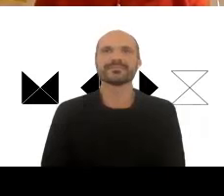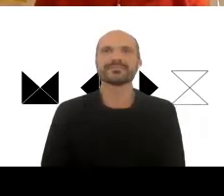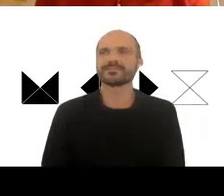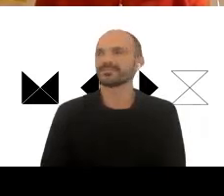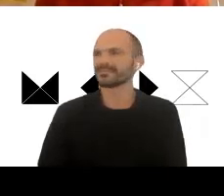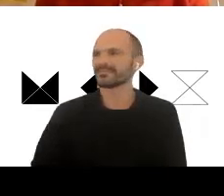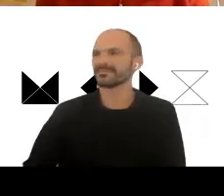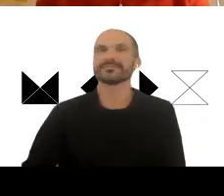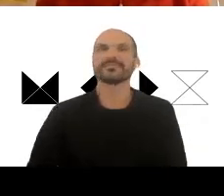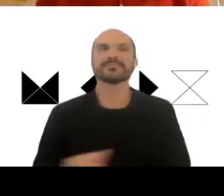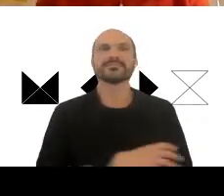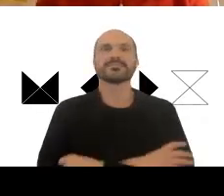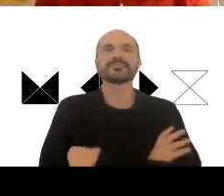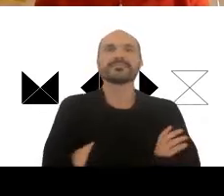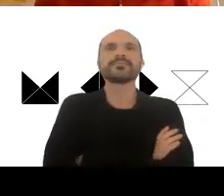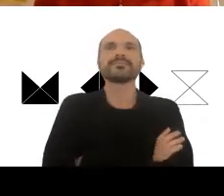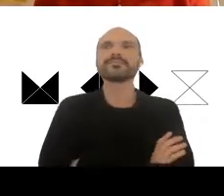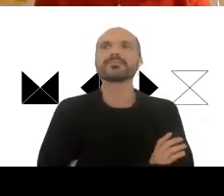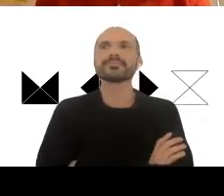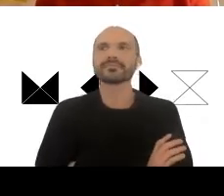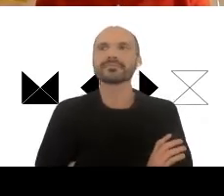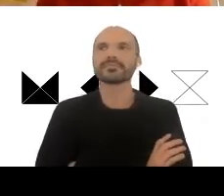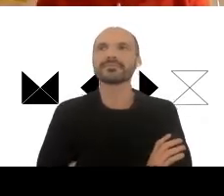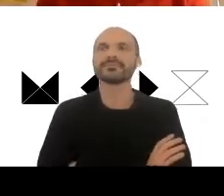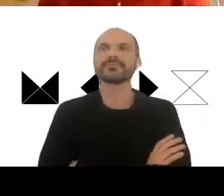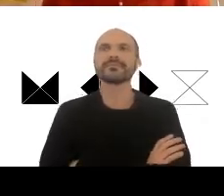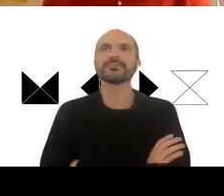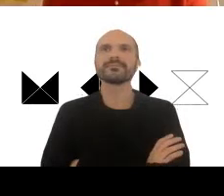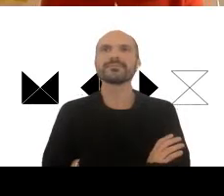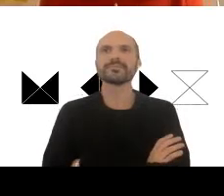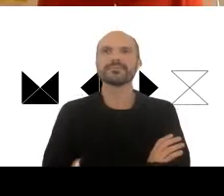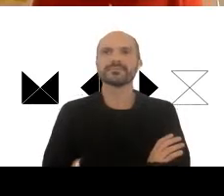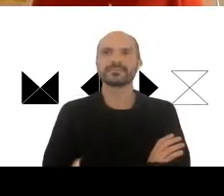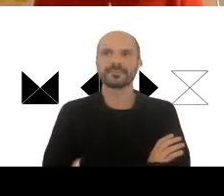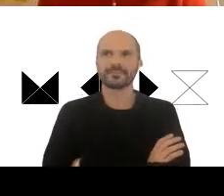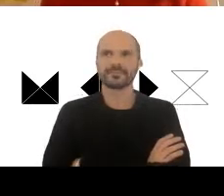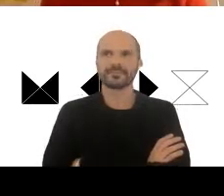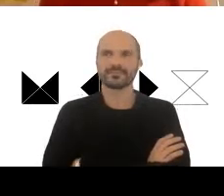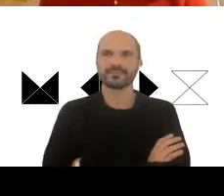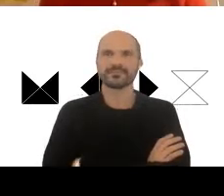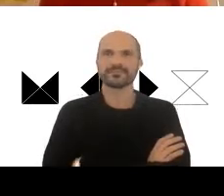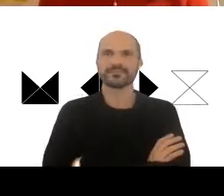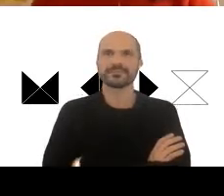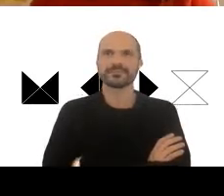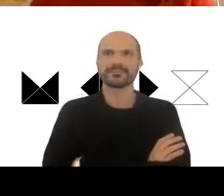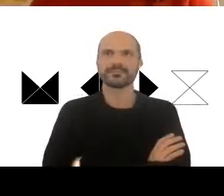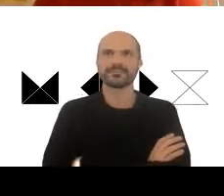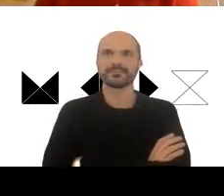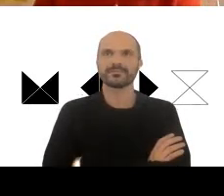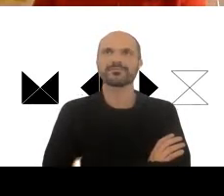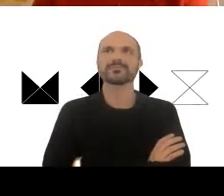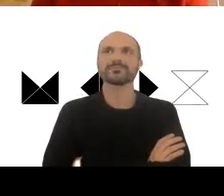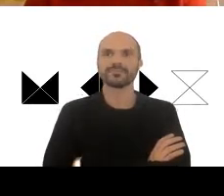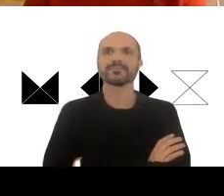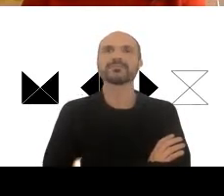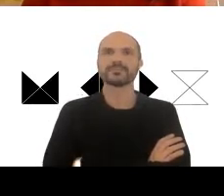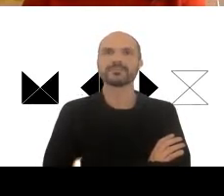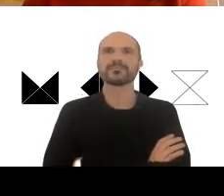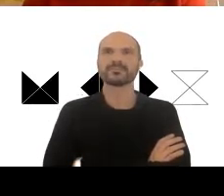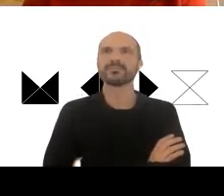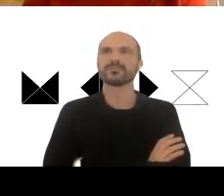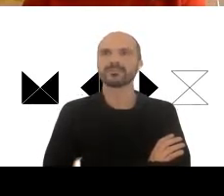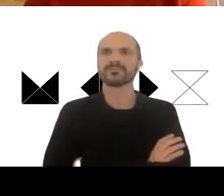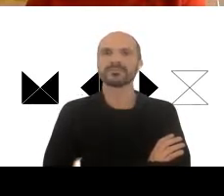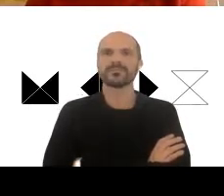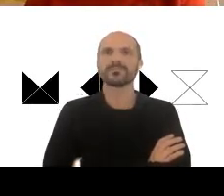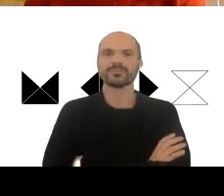In Sweden, we had new legislations about 100 years ago when we